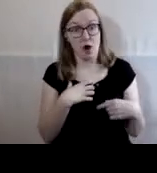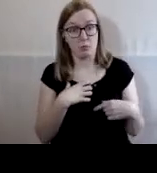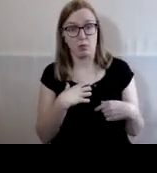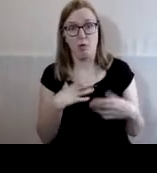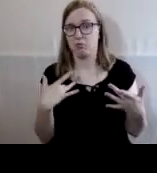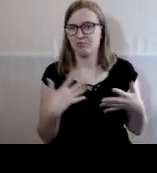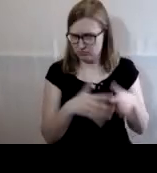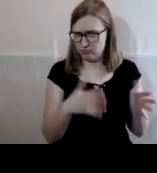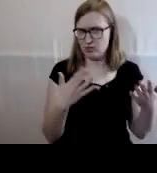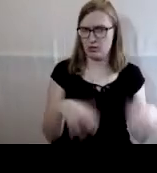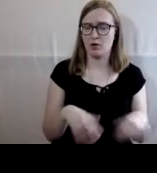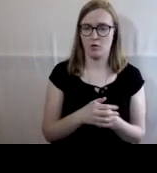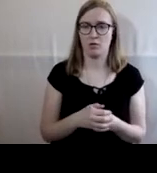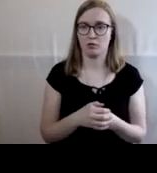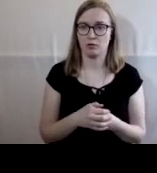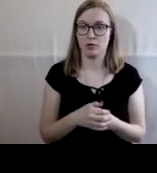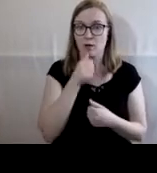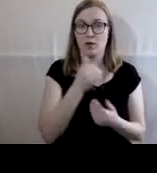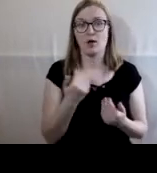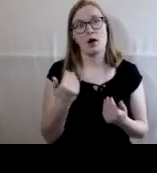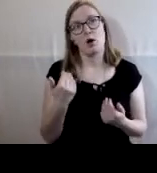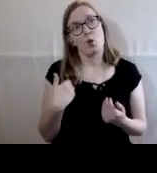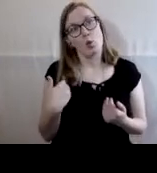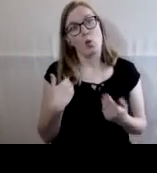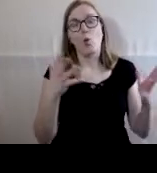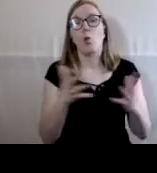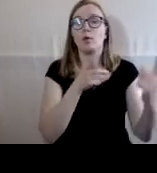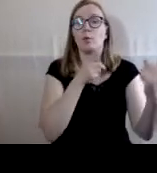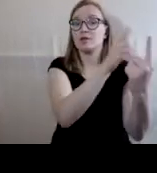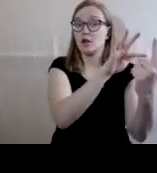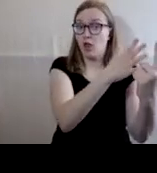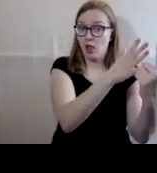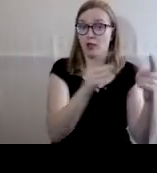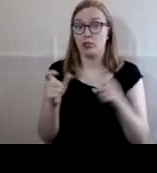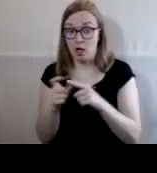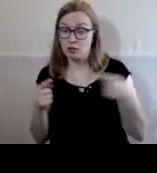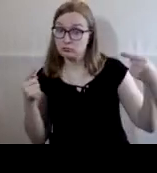meeting the purpose that they were intended for and a need.